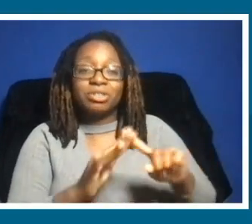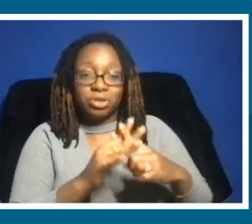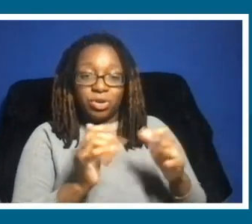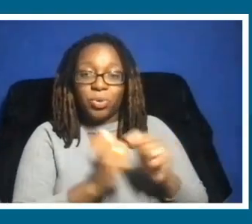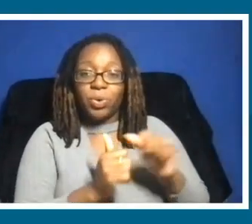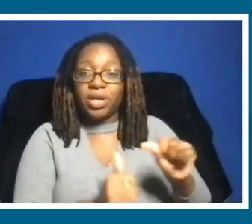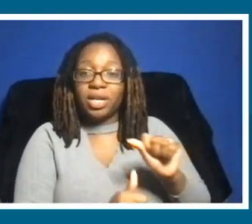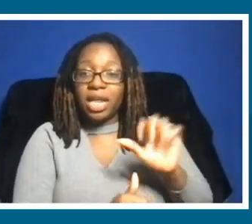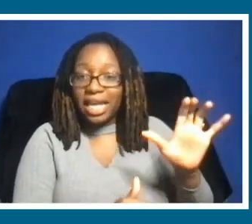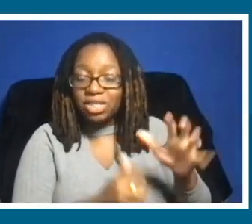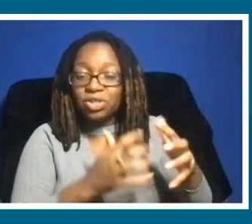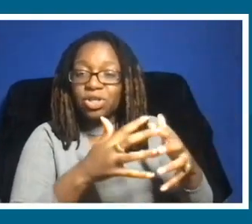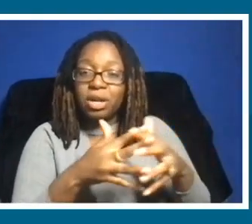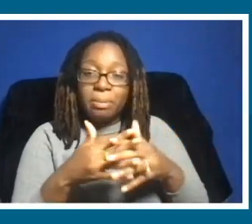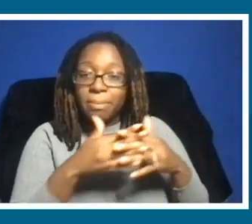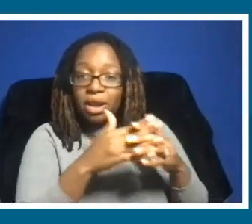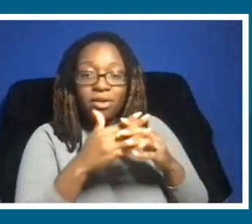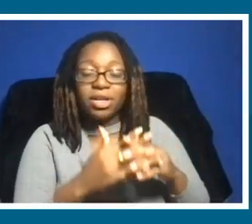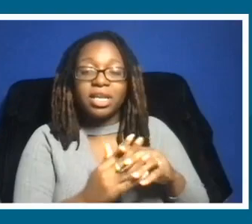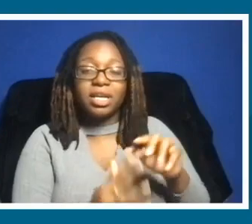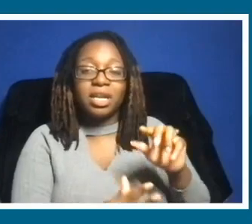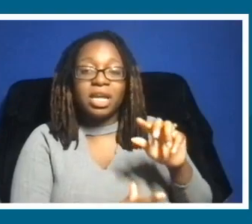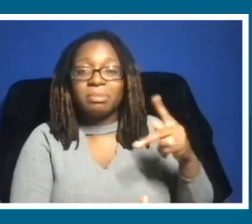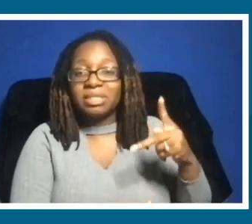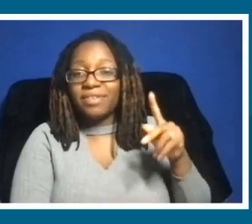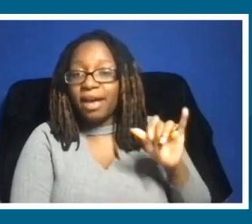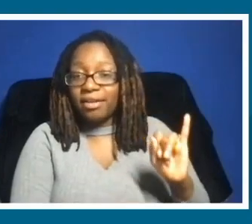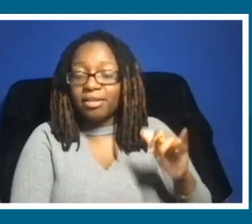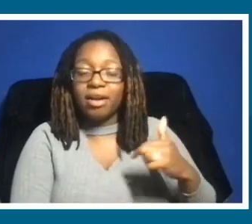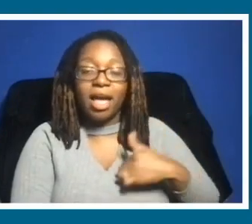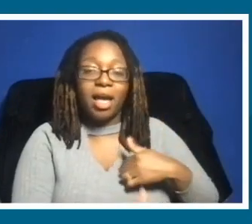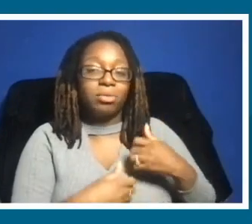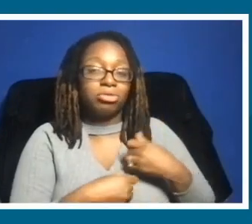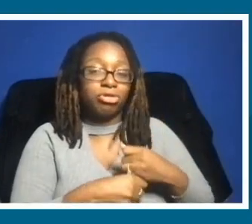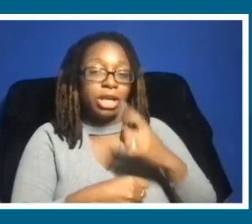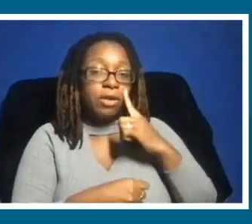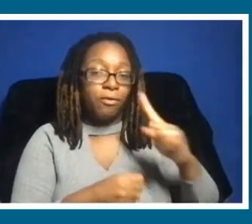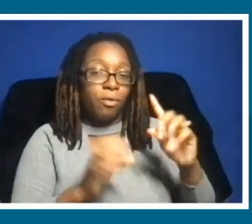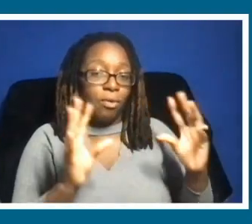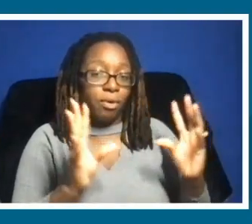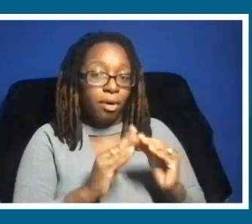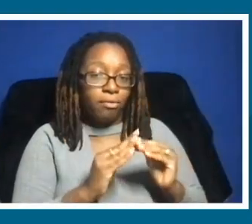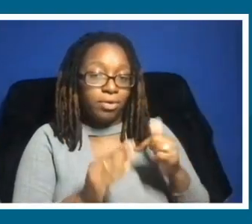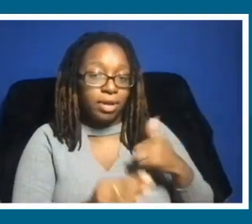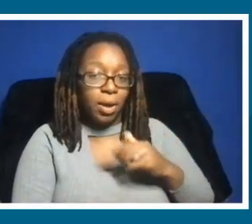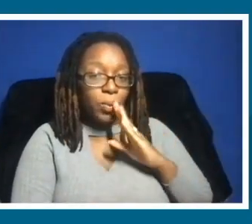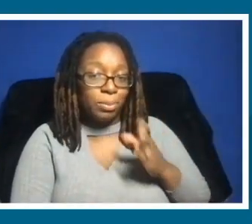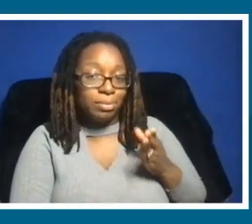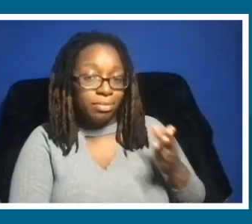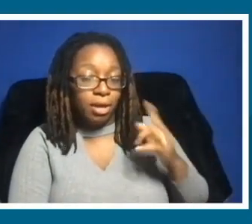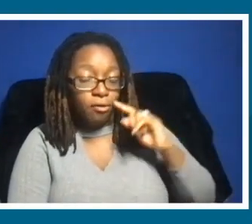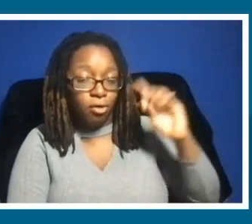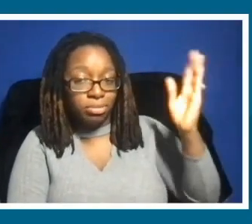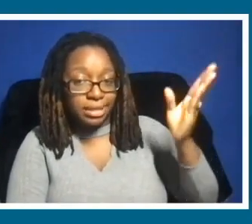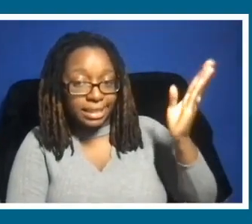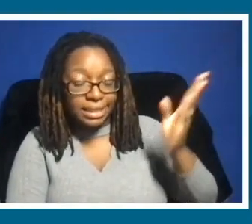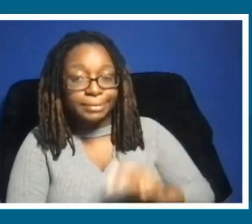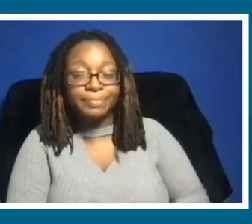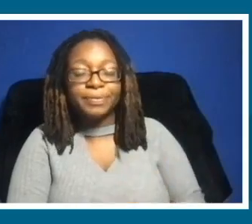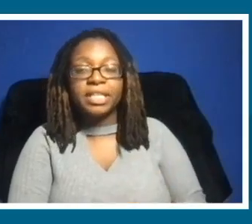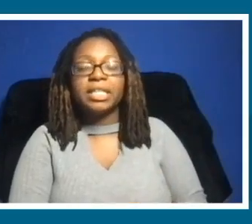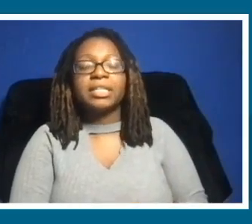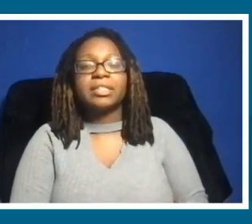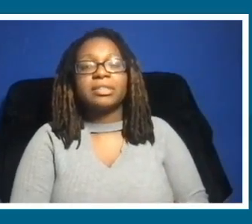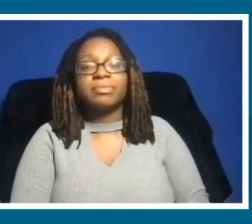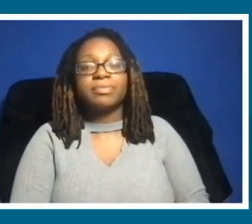Pacific Islander biographies I was creating for a conference in which I was presenting at. And I have